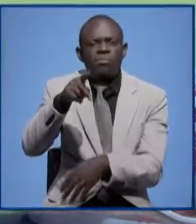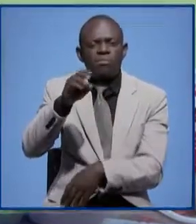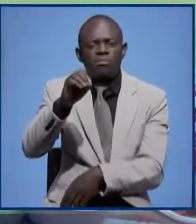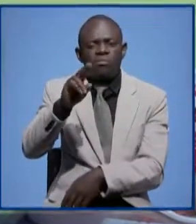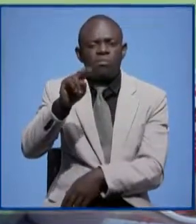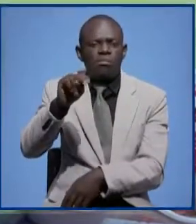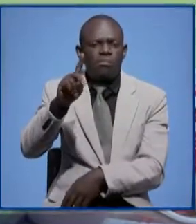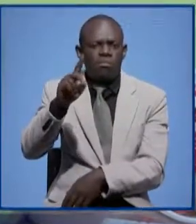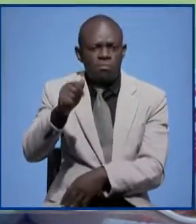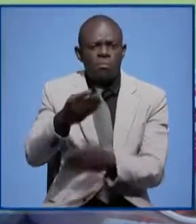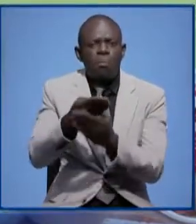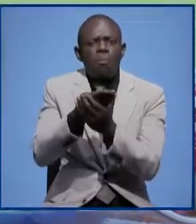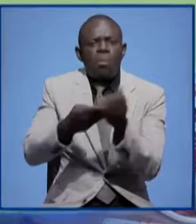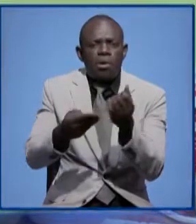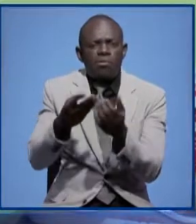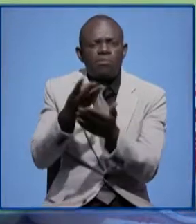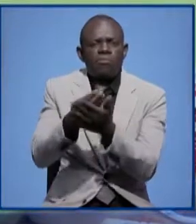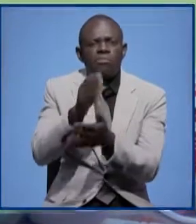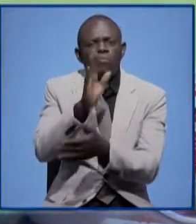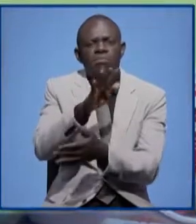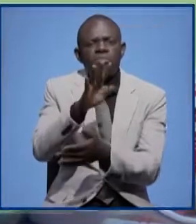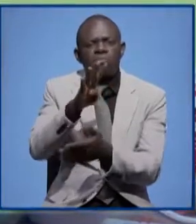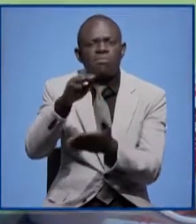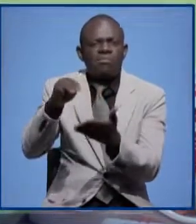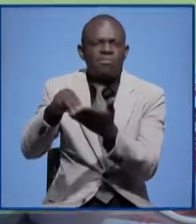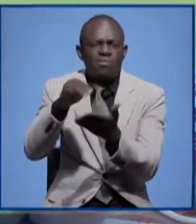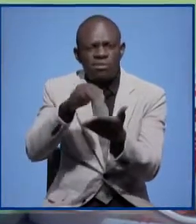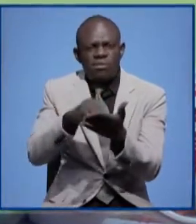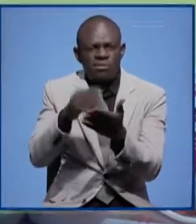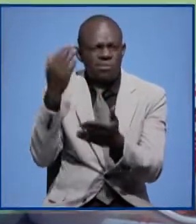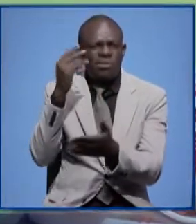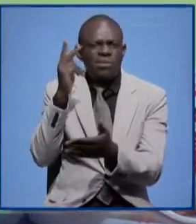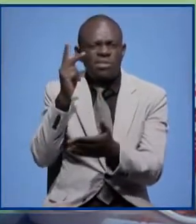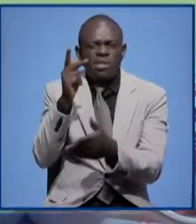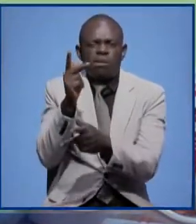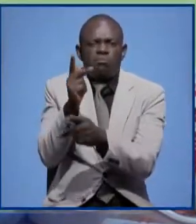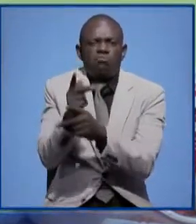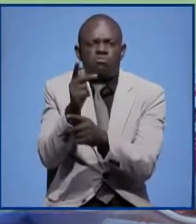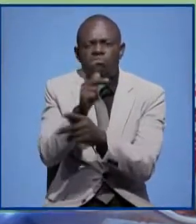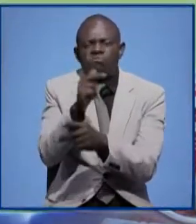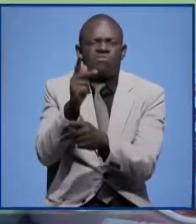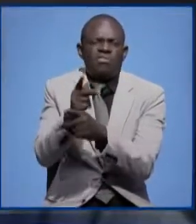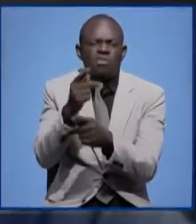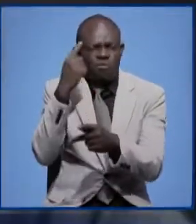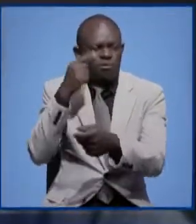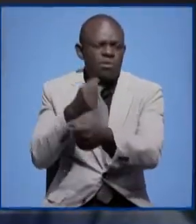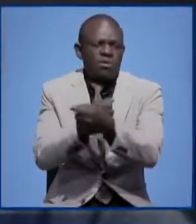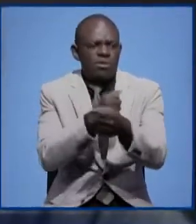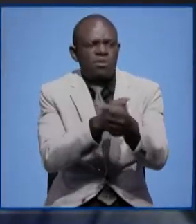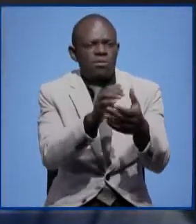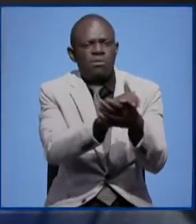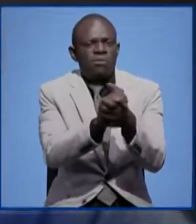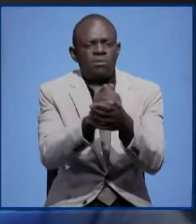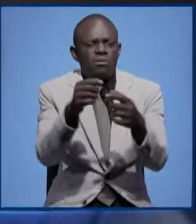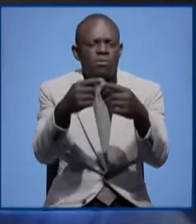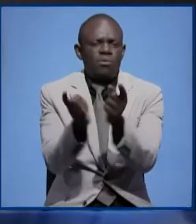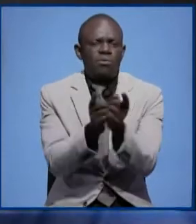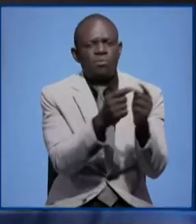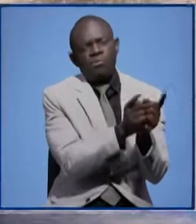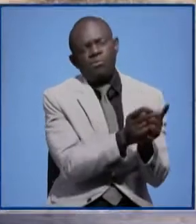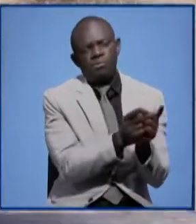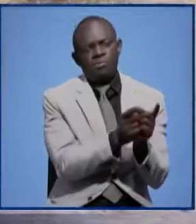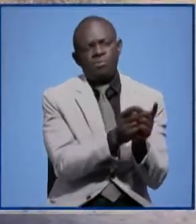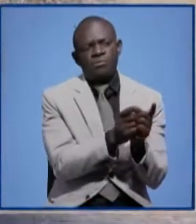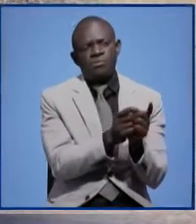all groupings of people who are going to be grouped into a cooperative. I'm told Dr. Kaunda revised the idea for